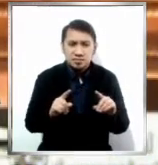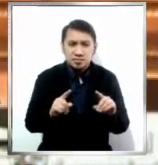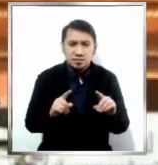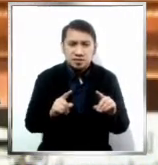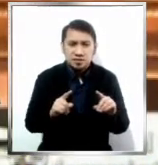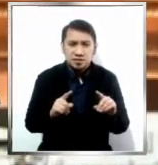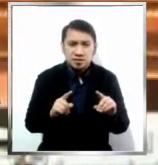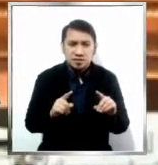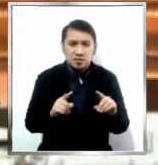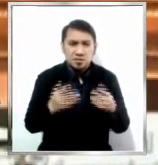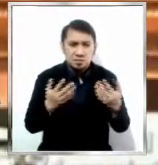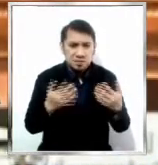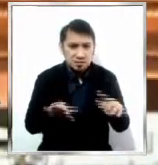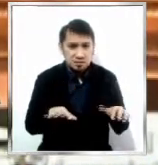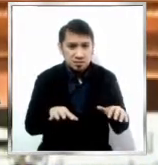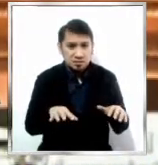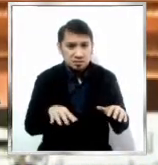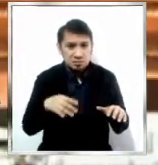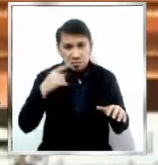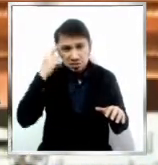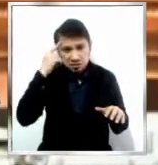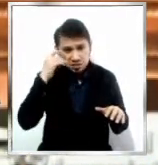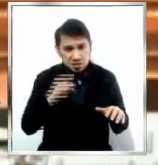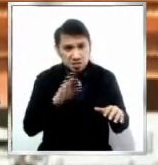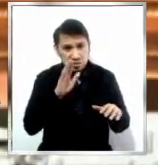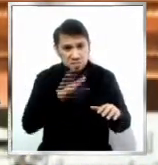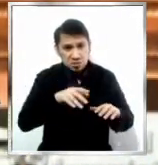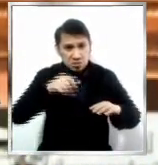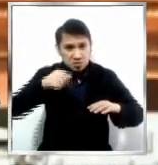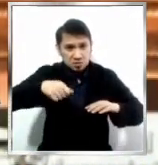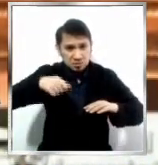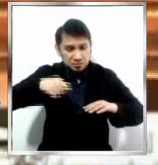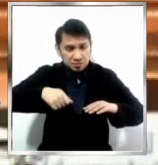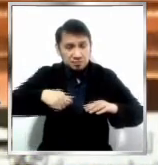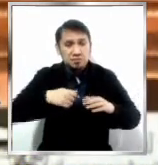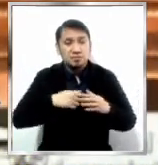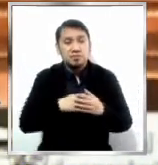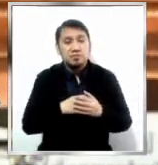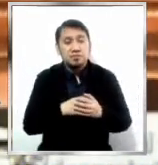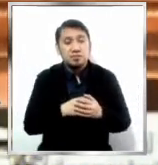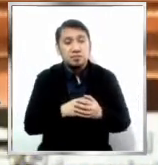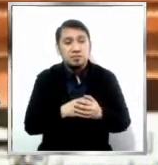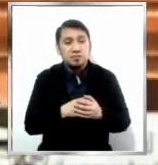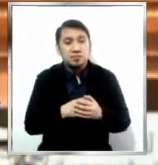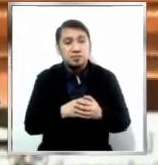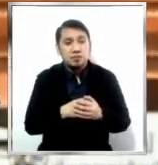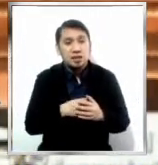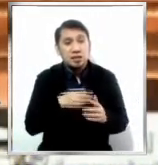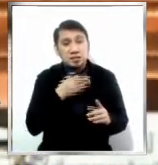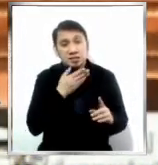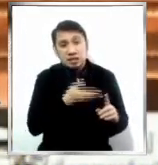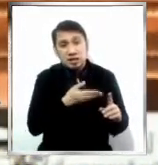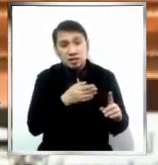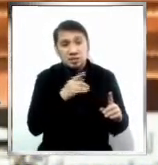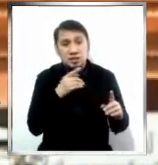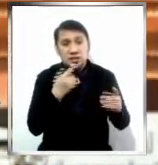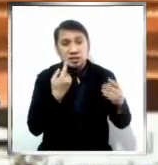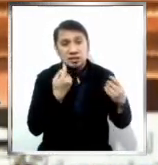na after trial. Siya kasi, well, being tried,